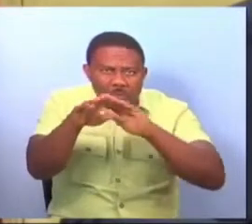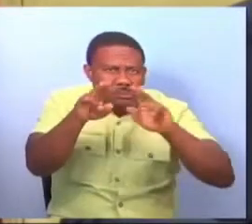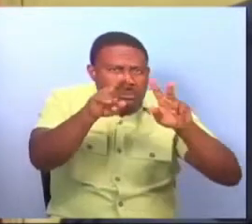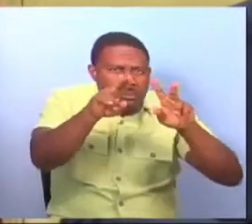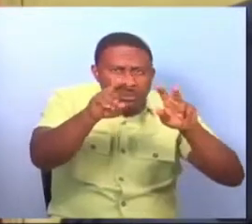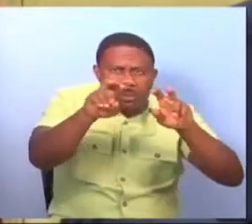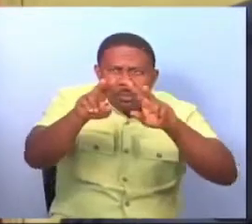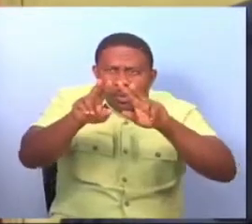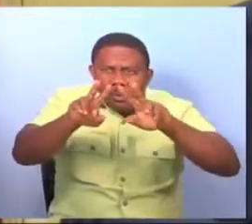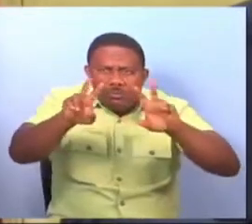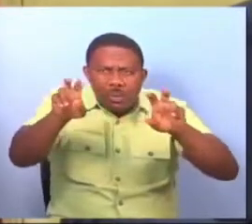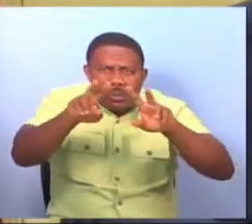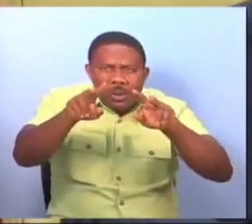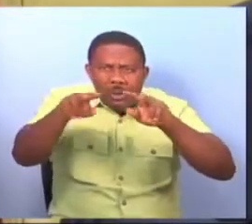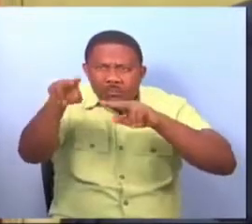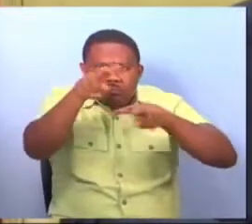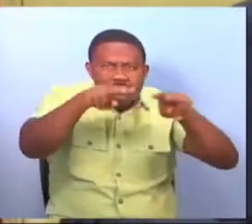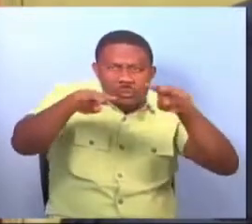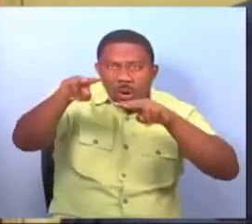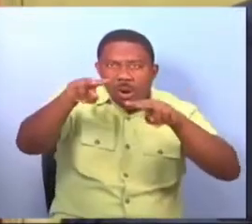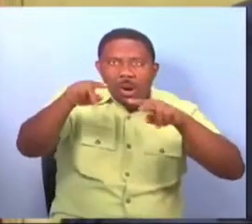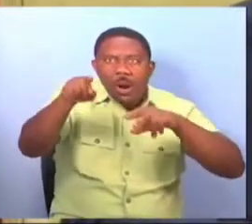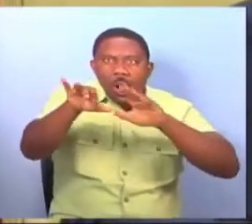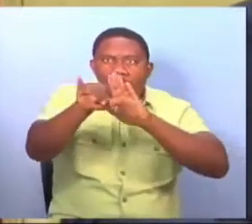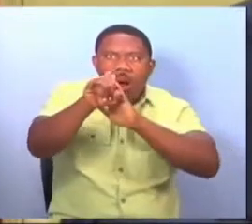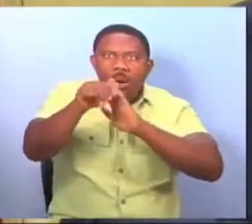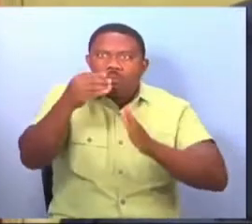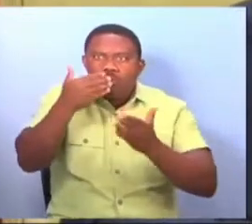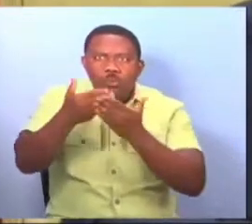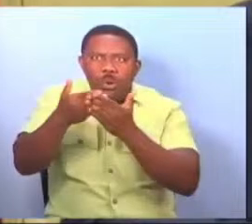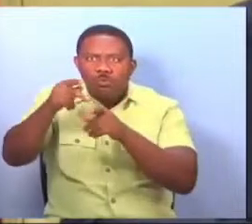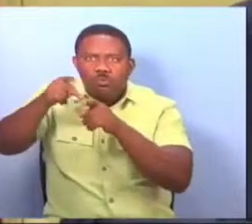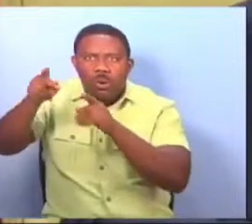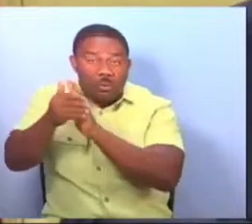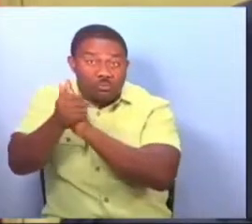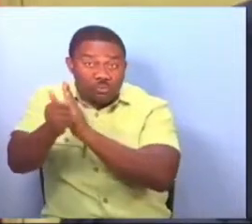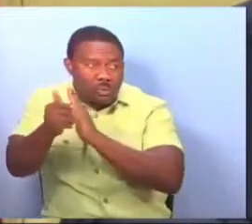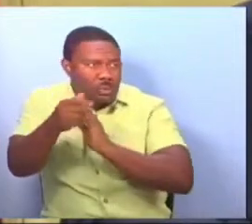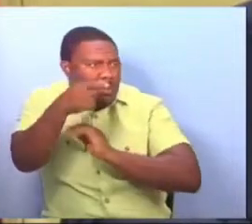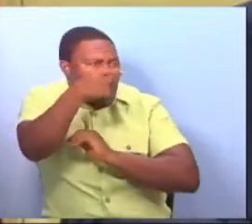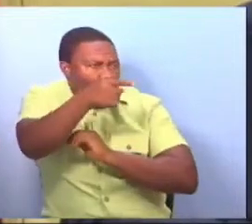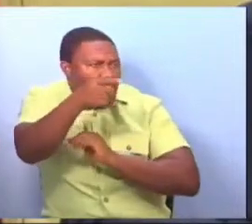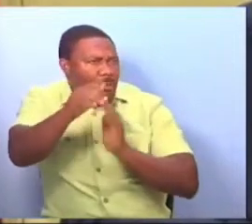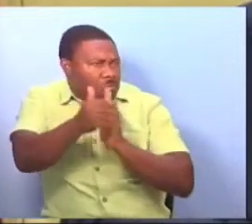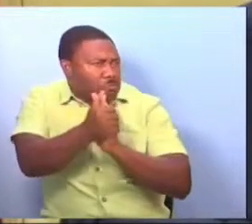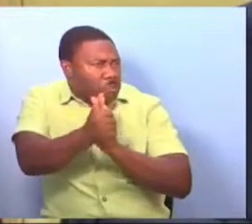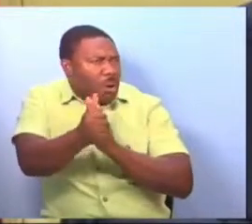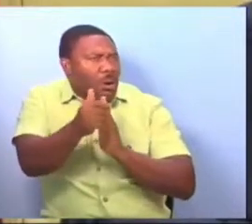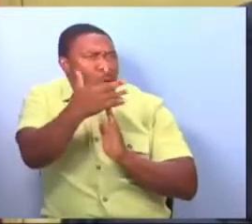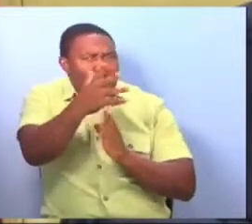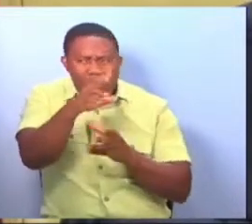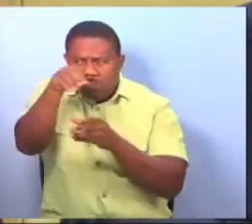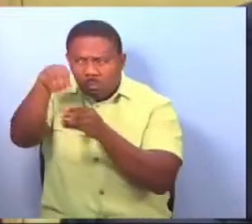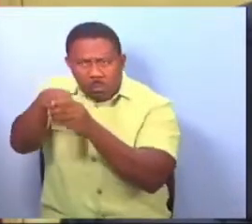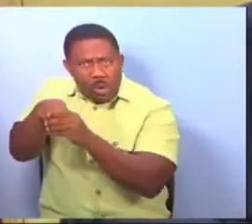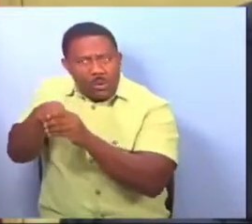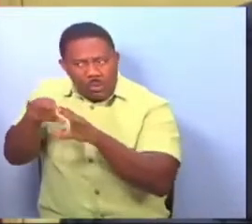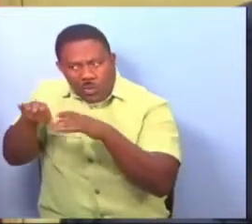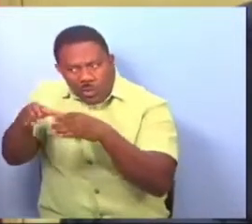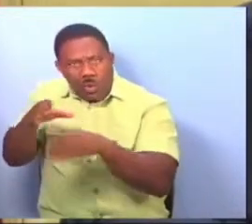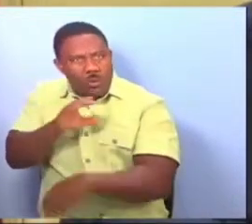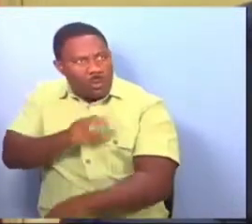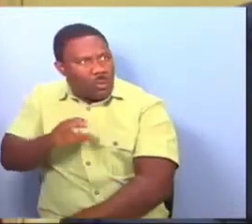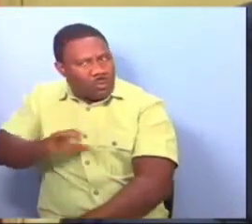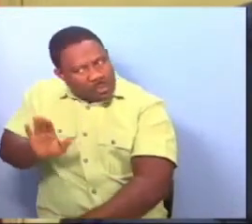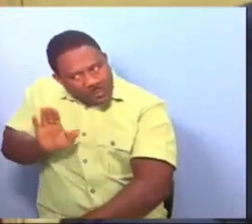And we have to identify each and every one where the person can practice most, and then we can place